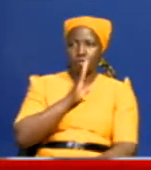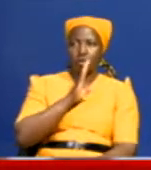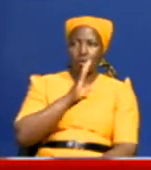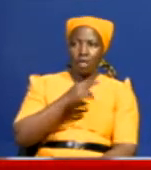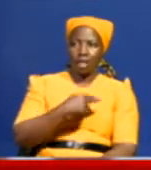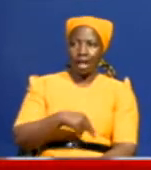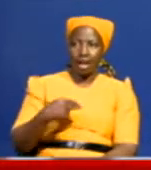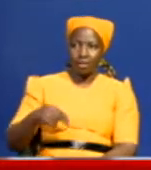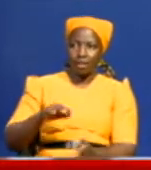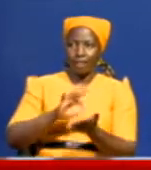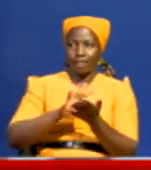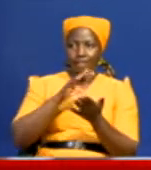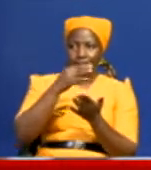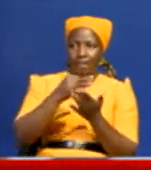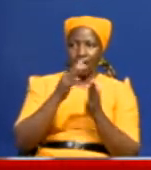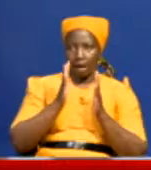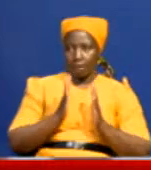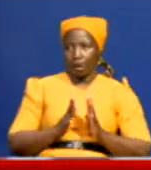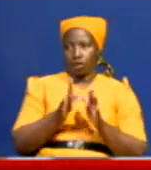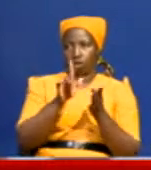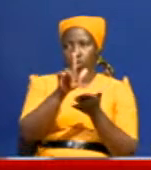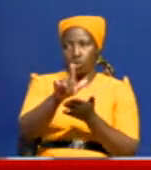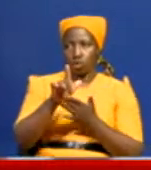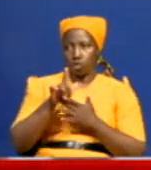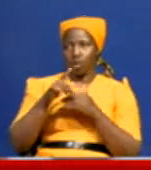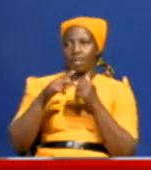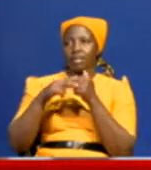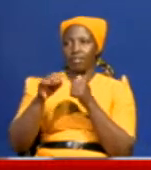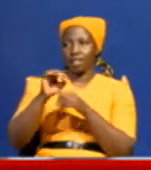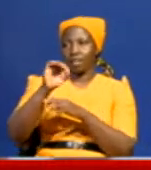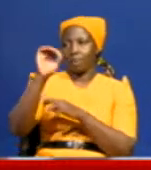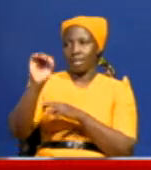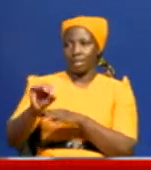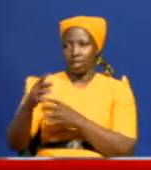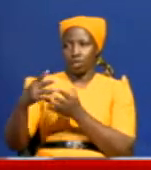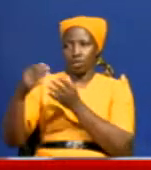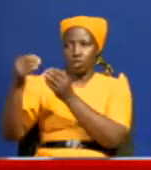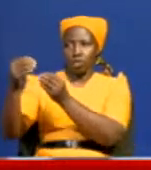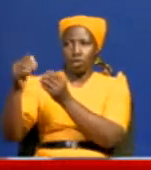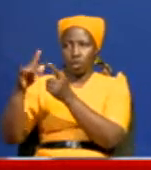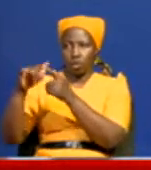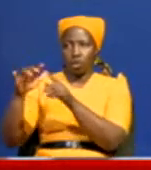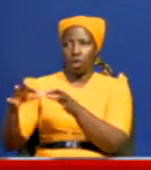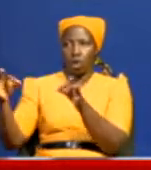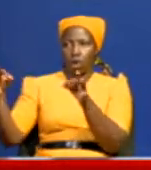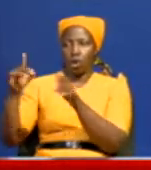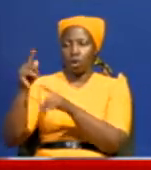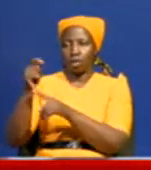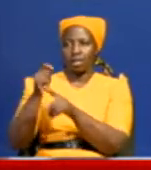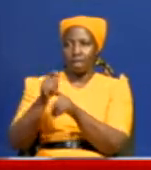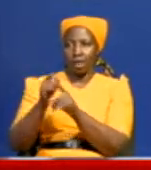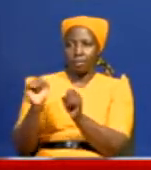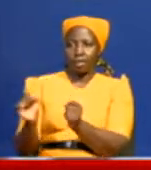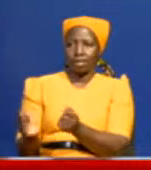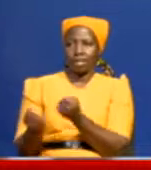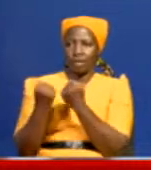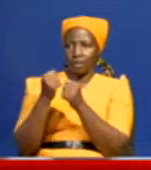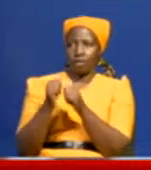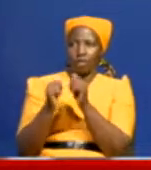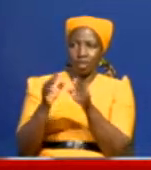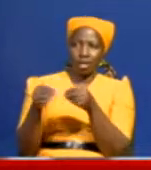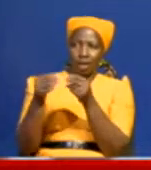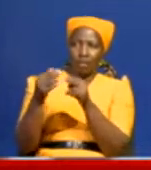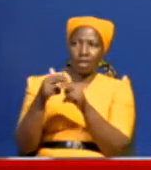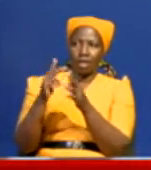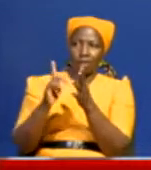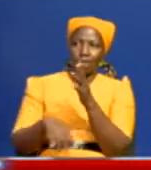the personal loan, 70% goes to long-term savings, which you can call the pension. Because remember, most of